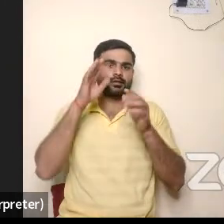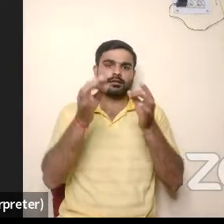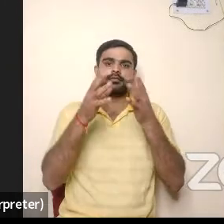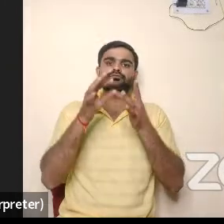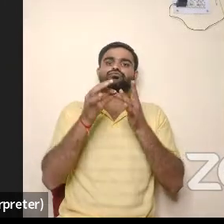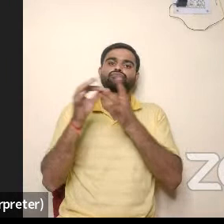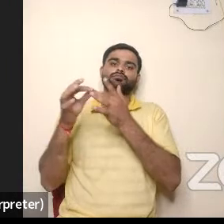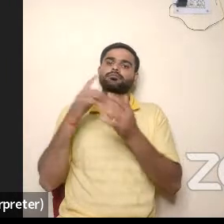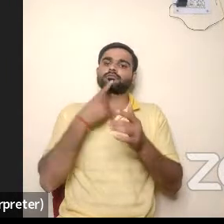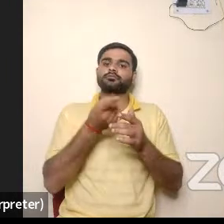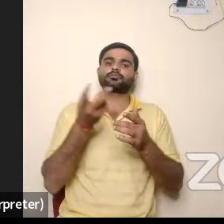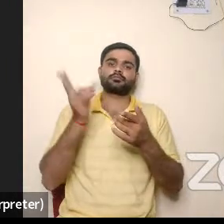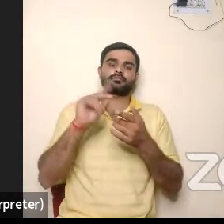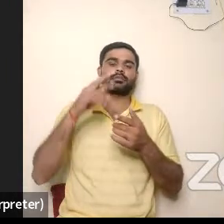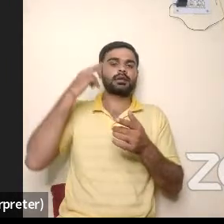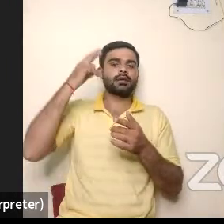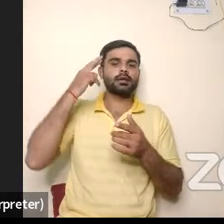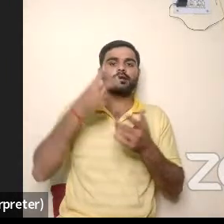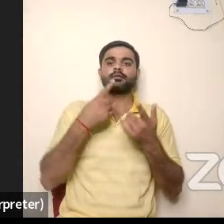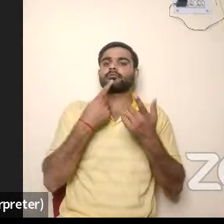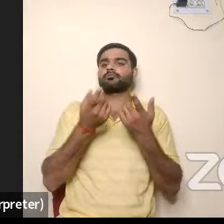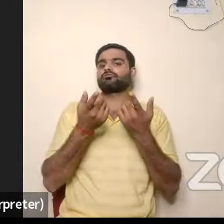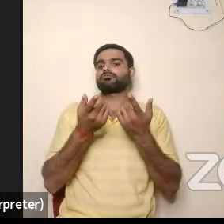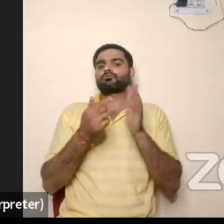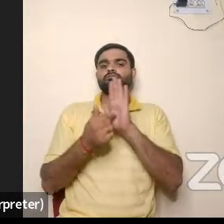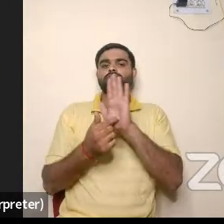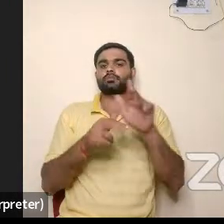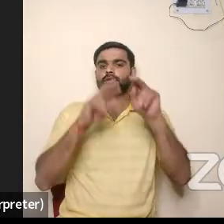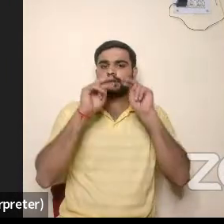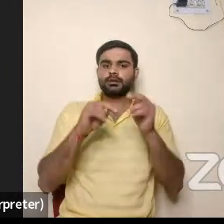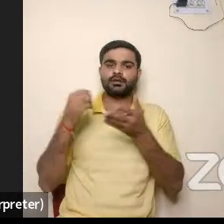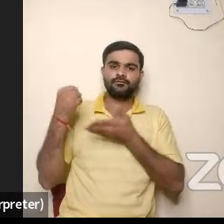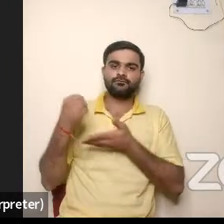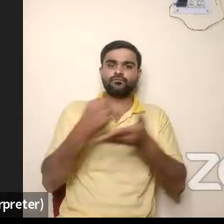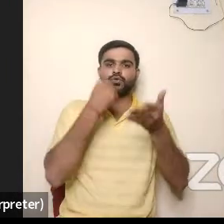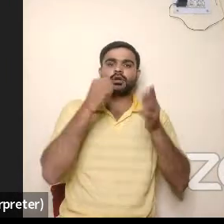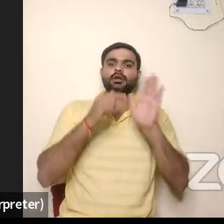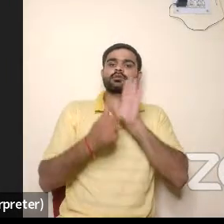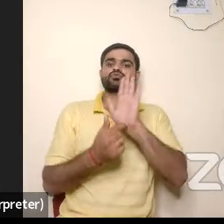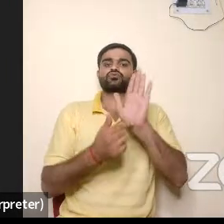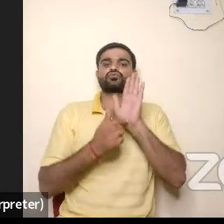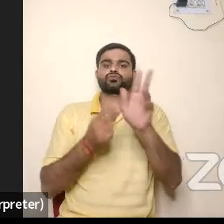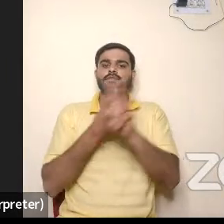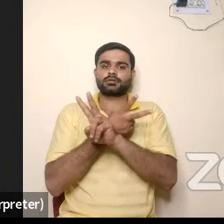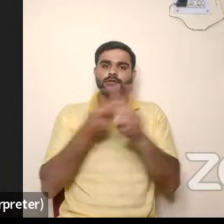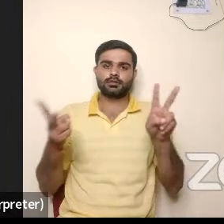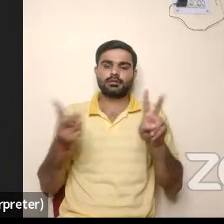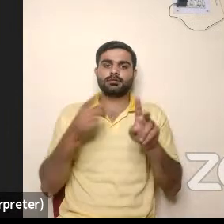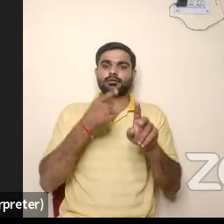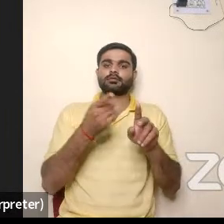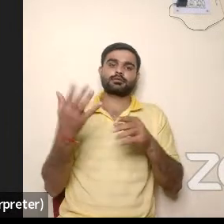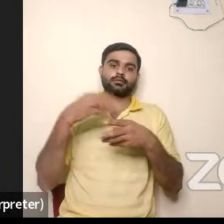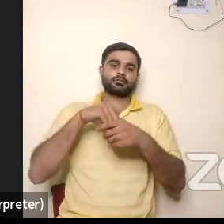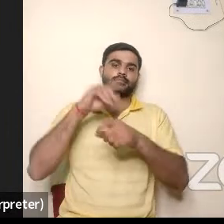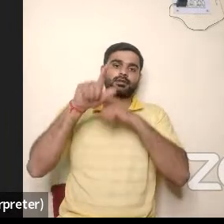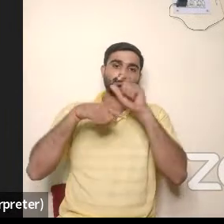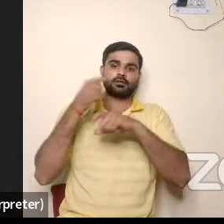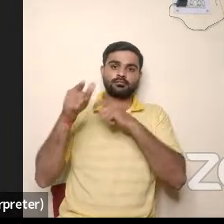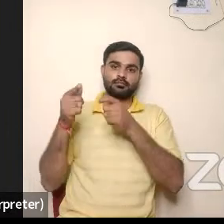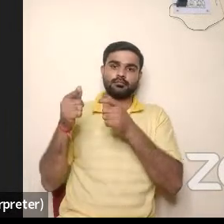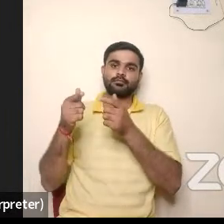bulletin. So they have given the reason. They are also, required the funding from the advertisements. So the different companies are giving